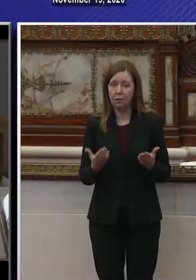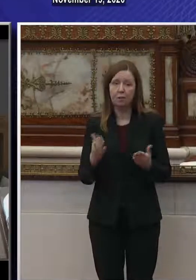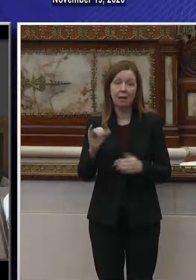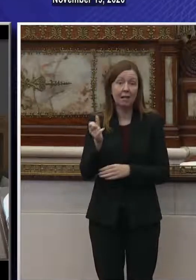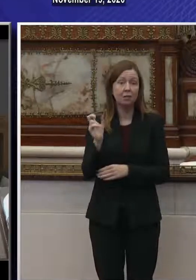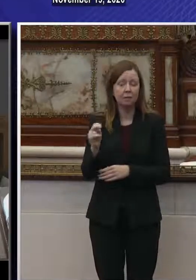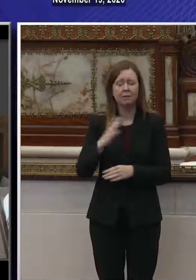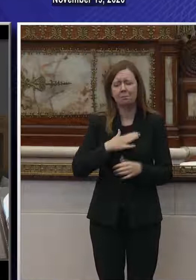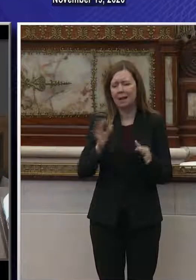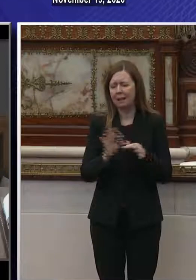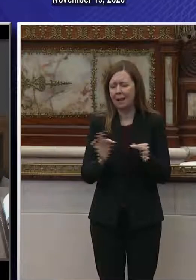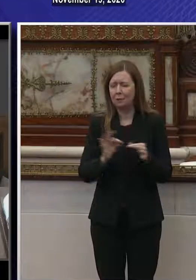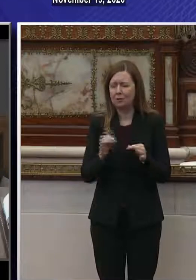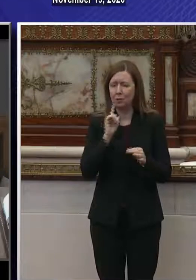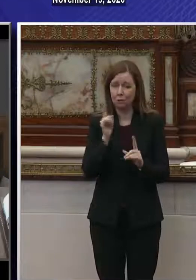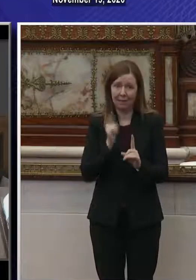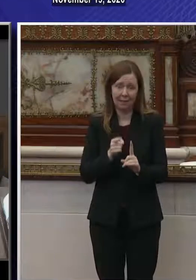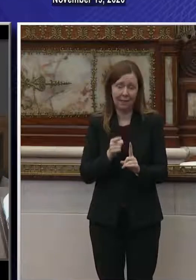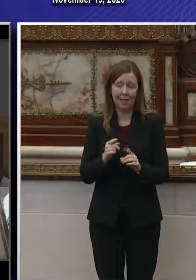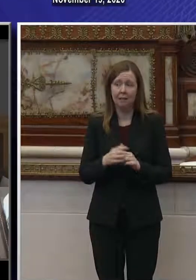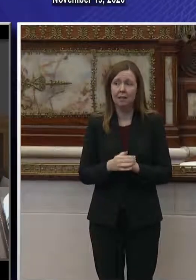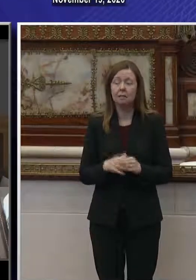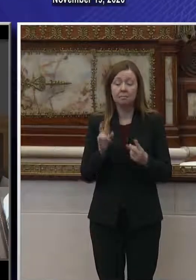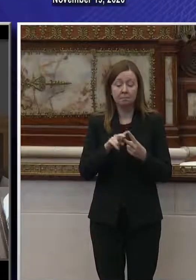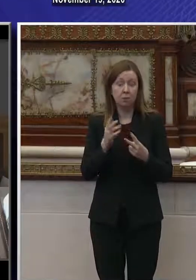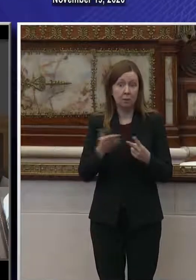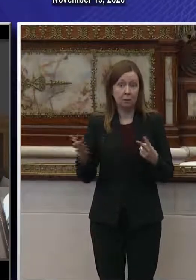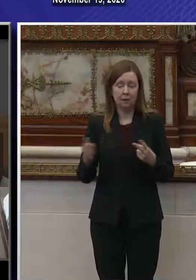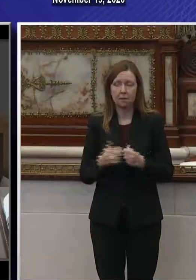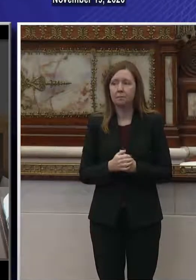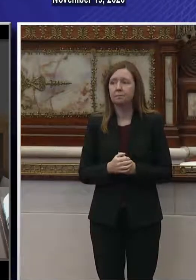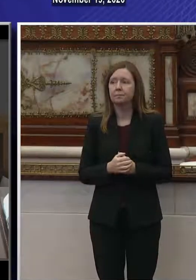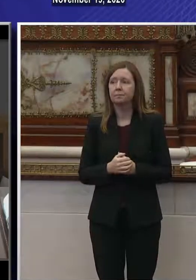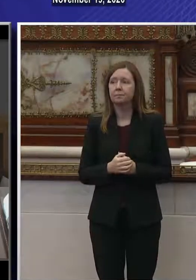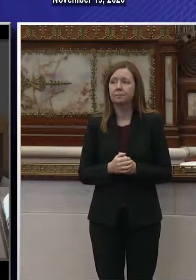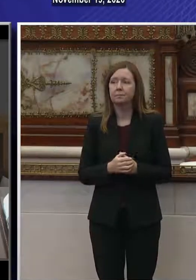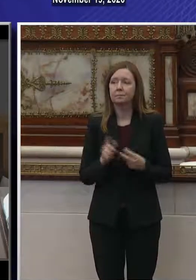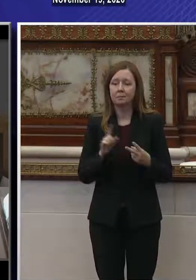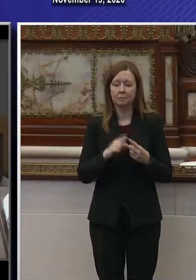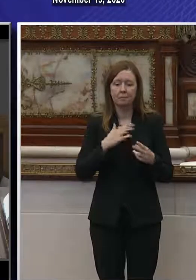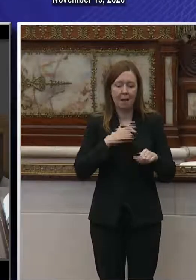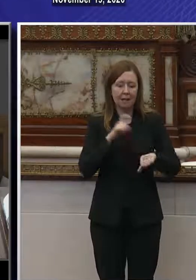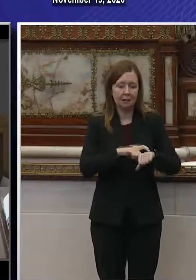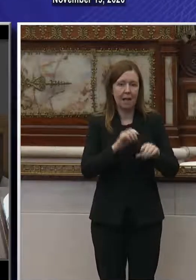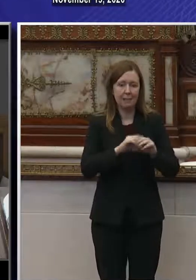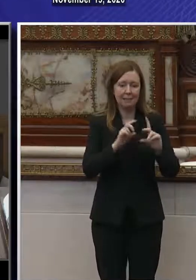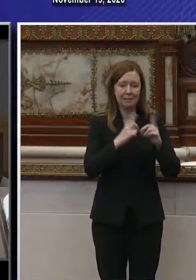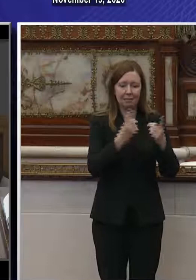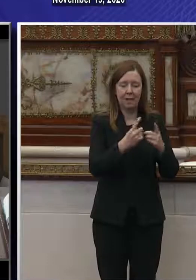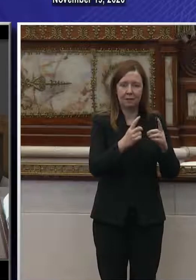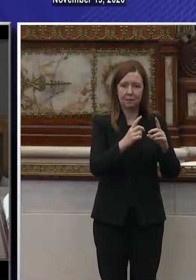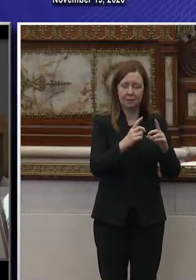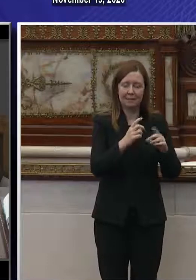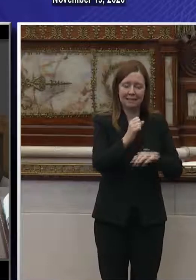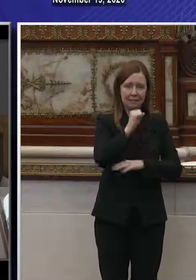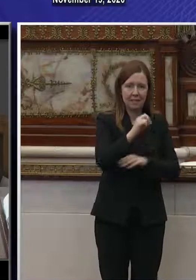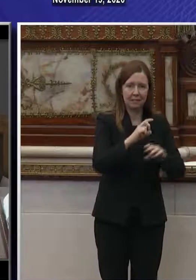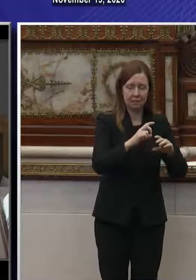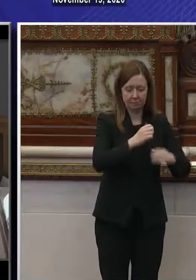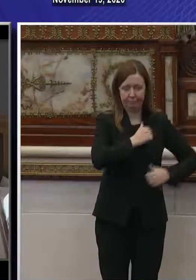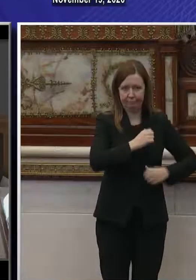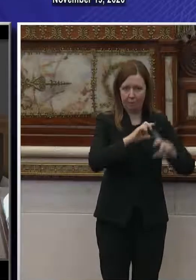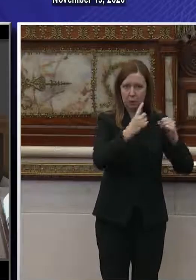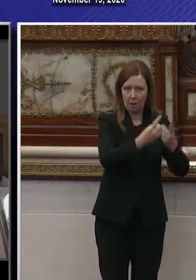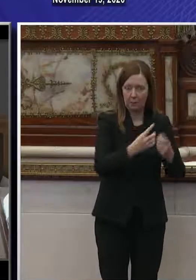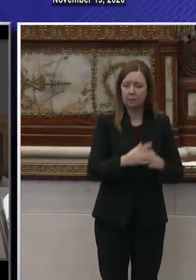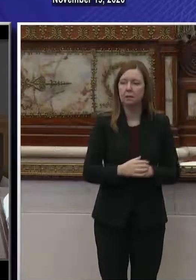My comments really are based on 2 things. One, my time in the Defense Department in Chem Bio Warfare Defense. It's funny, it's